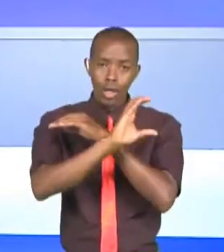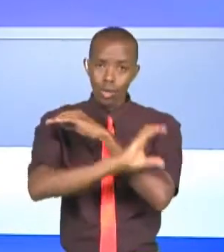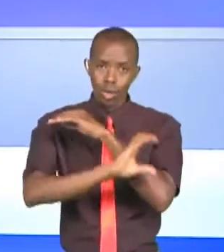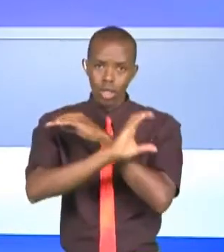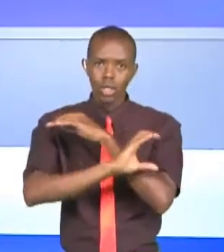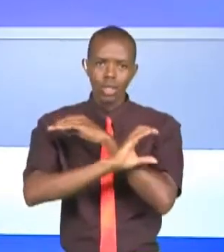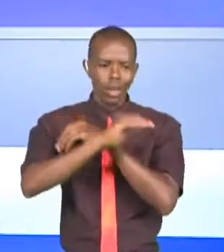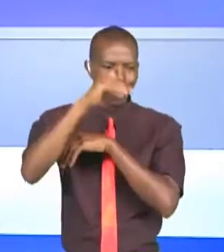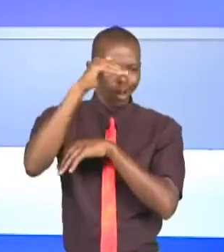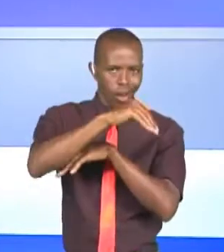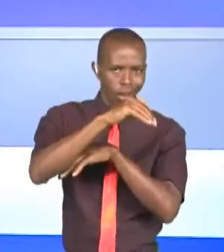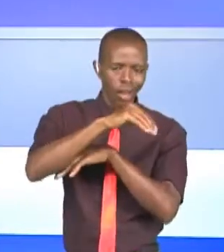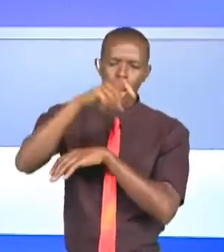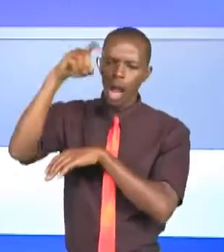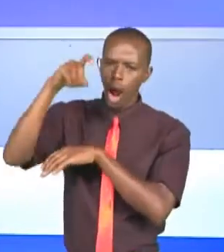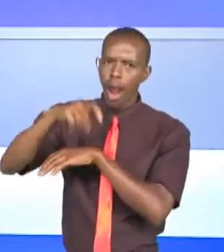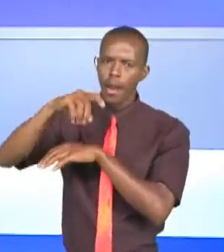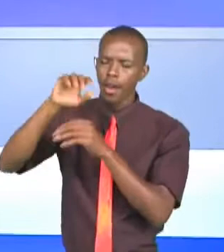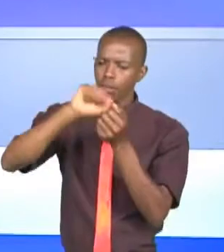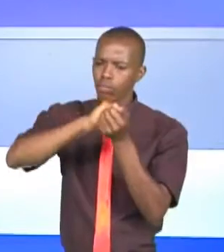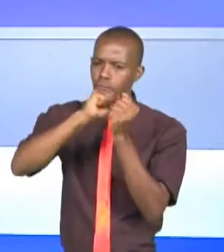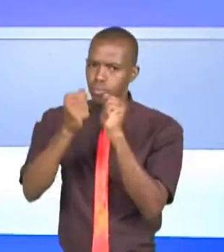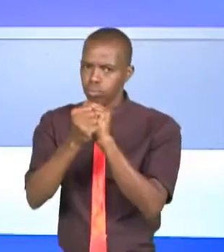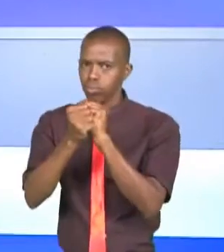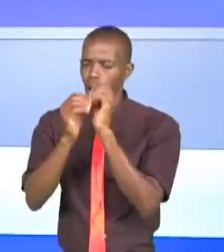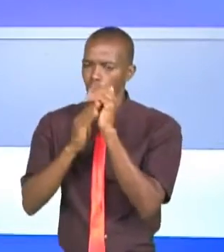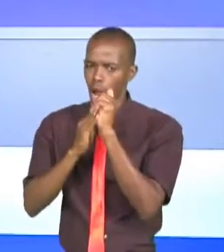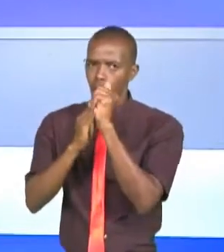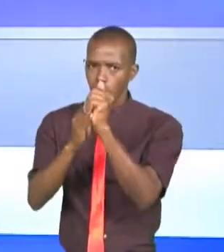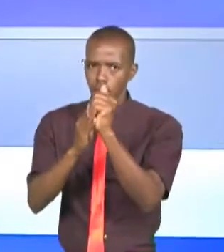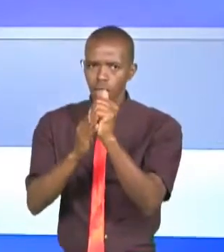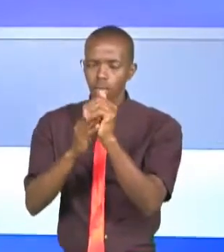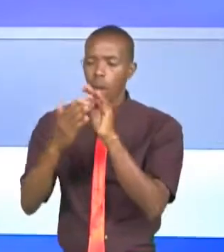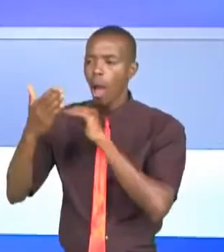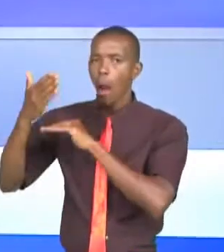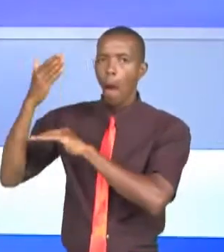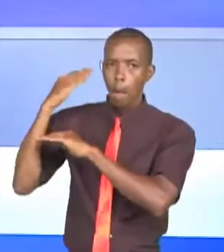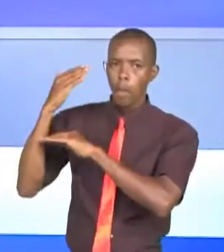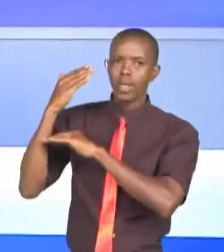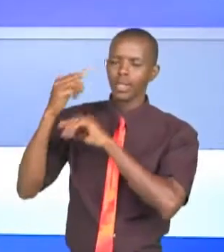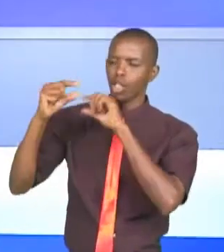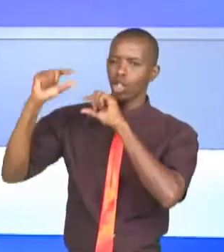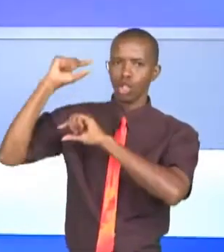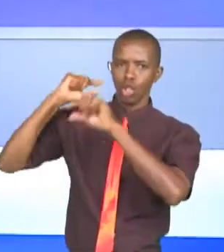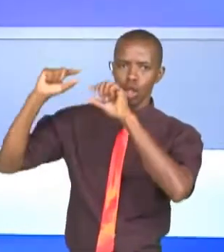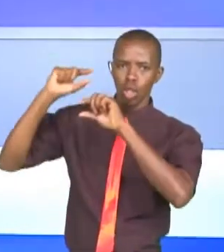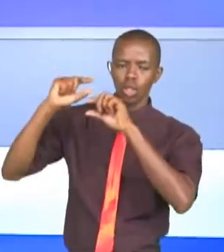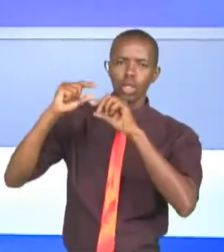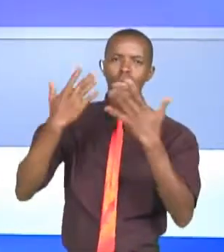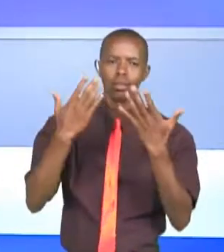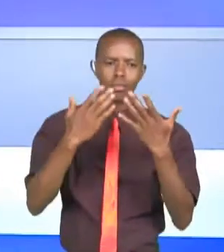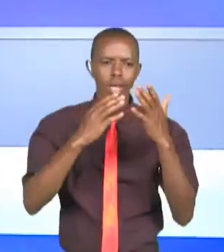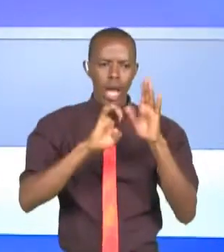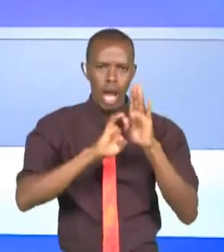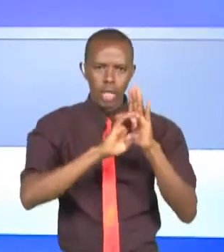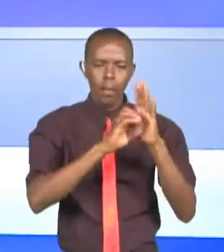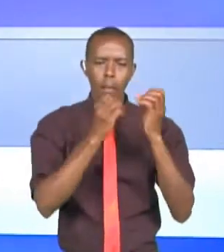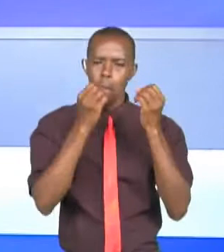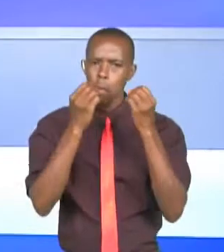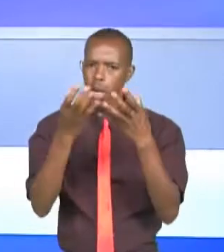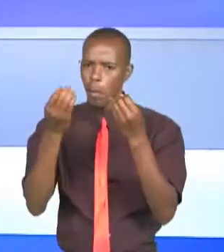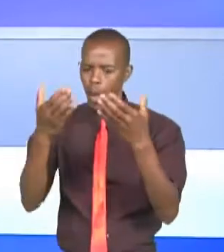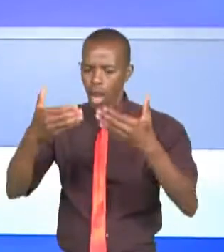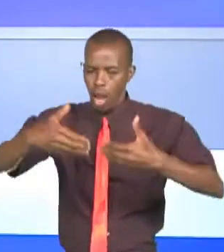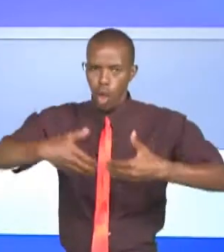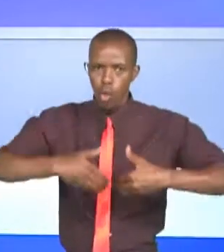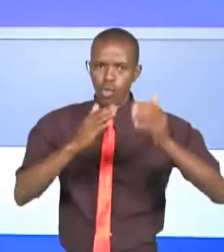are demanding for a revolution in leadership. Gone are the days of a yes generation, and just like many more young, vibrant